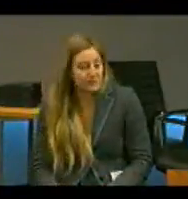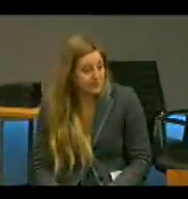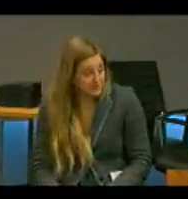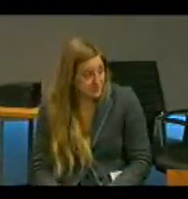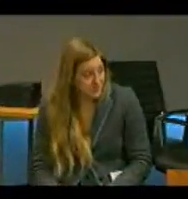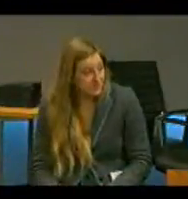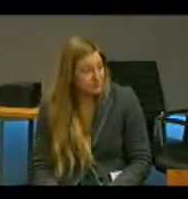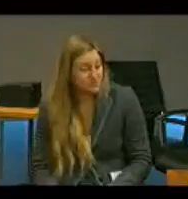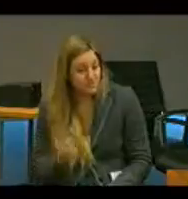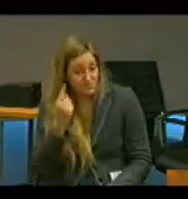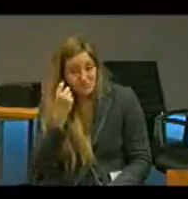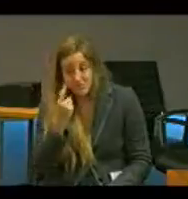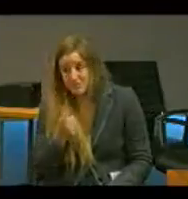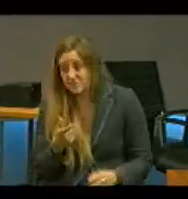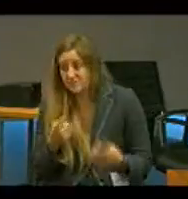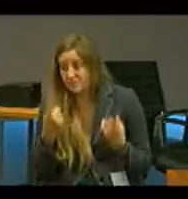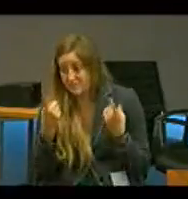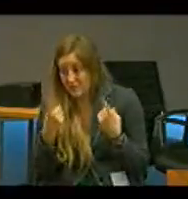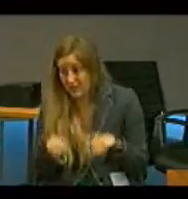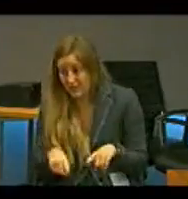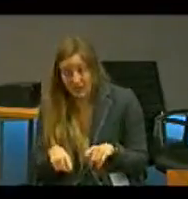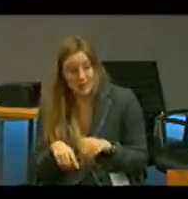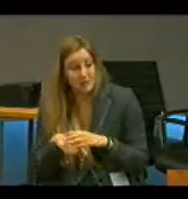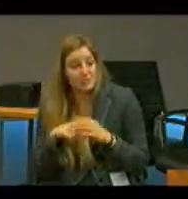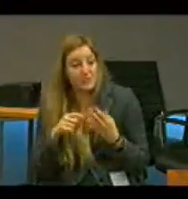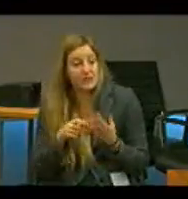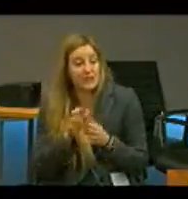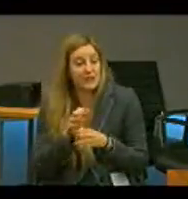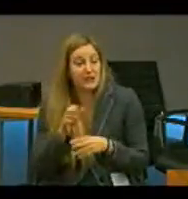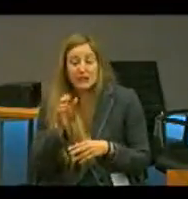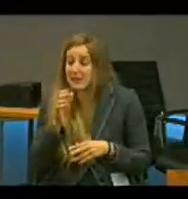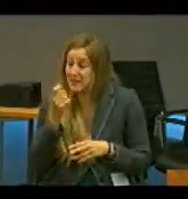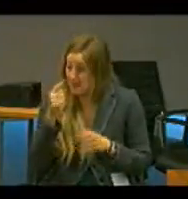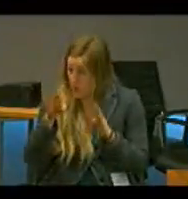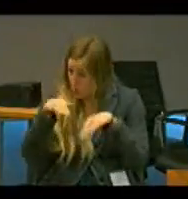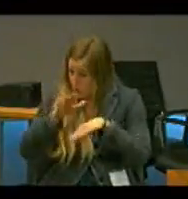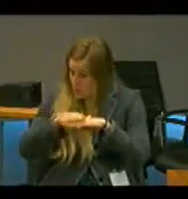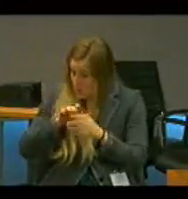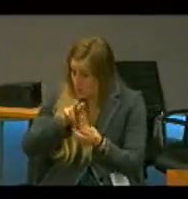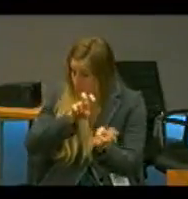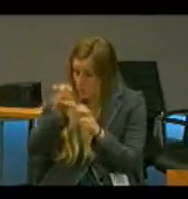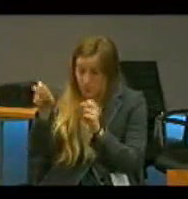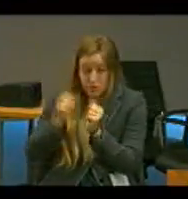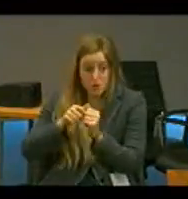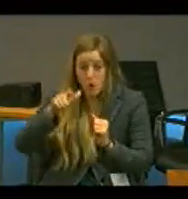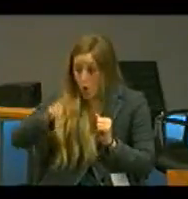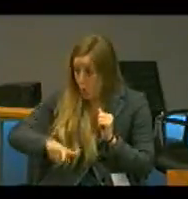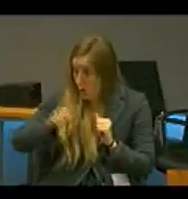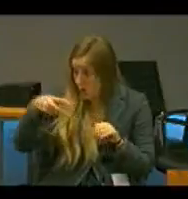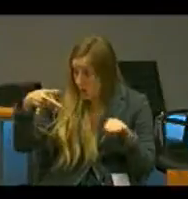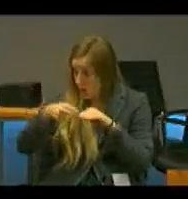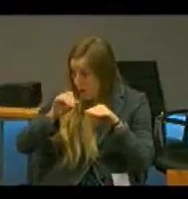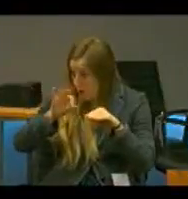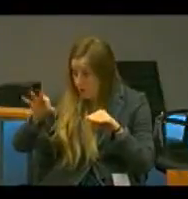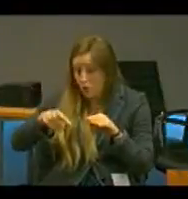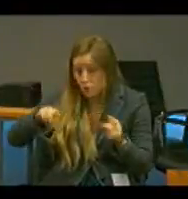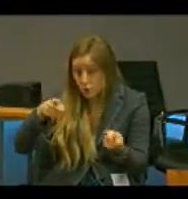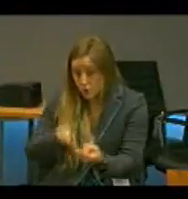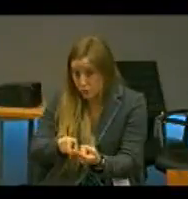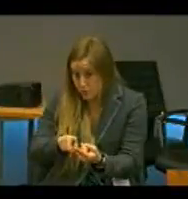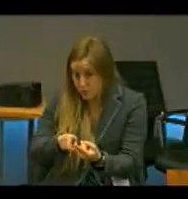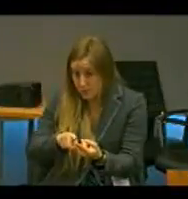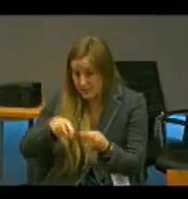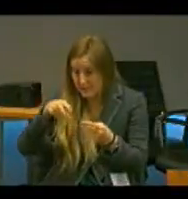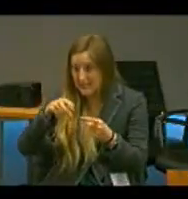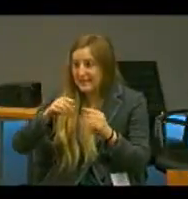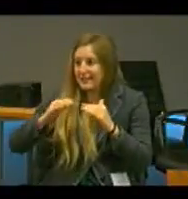examine a disparate impact issue focusing on the relative difference in pass rates would say lowering the cutoff reduced the disparate impact.